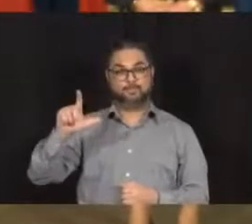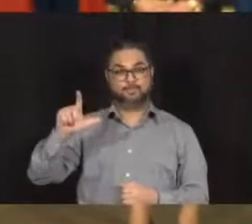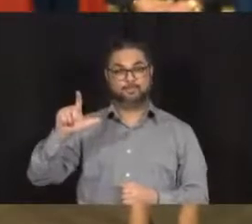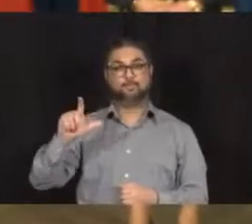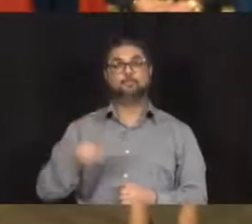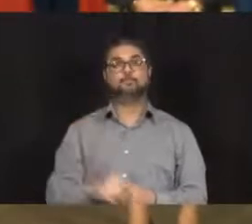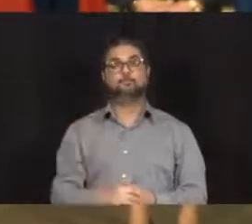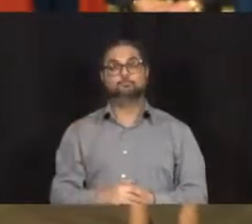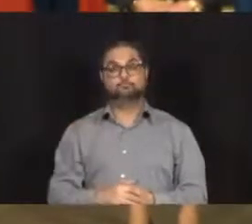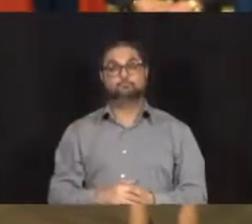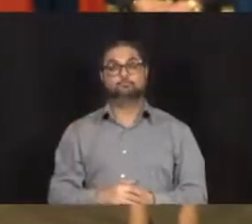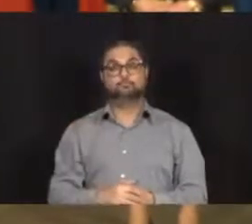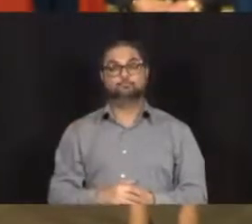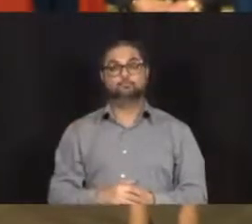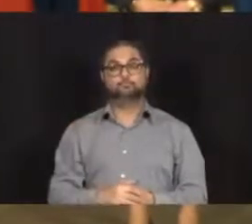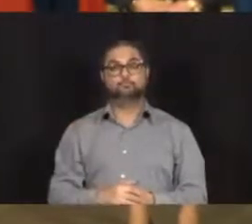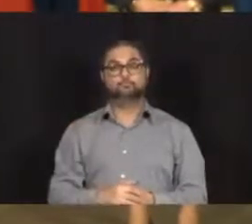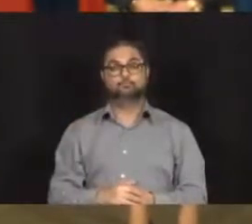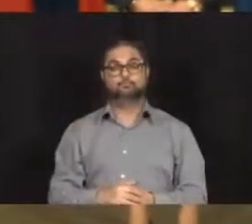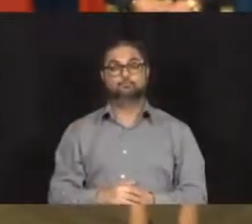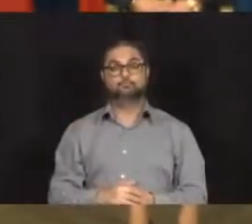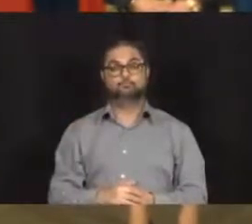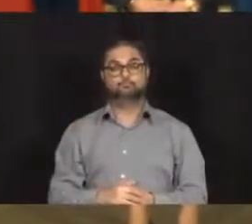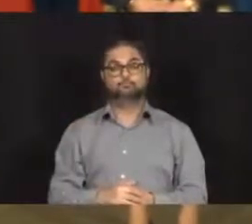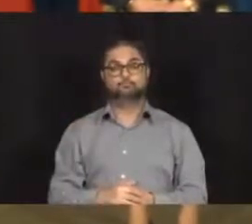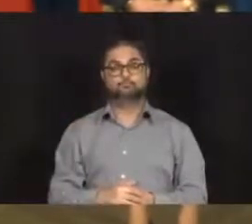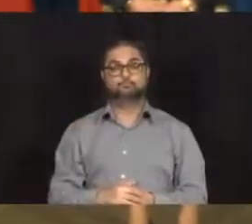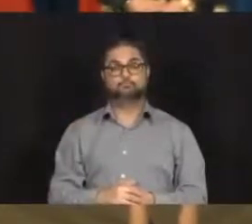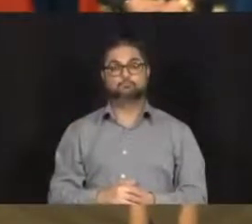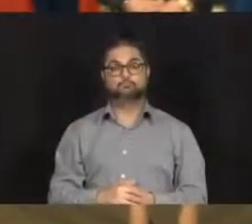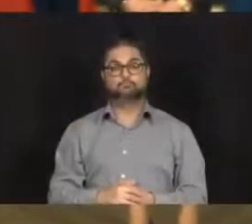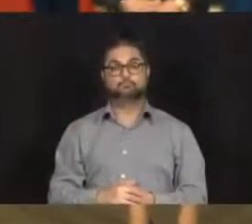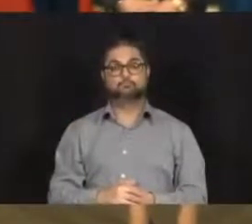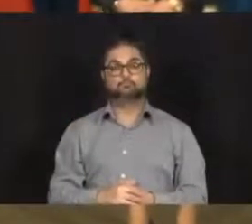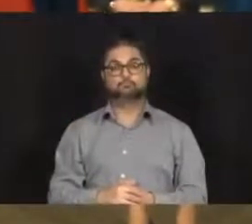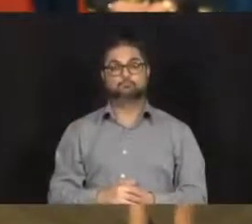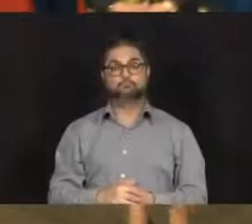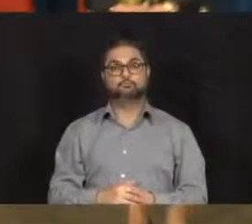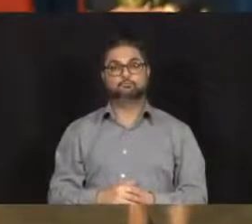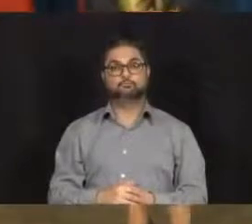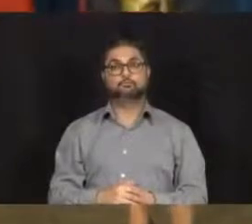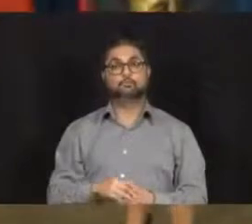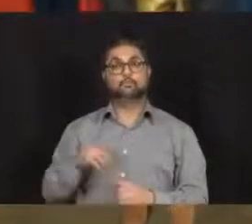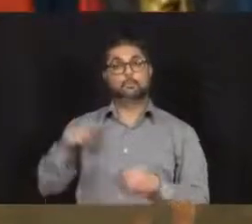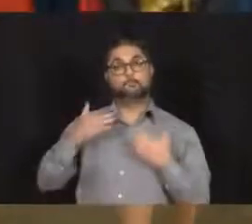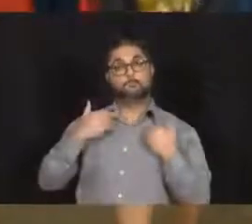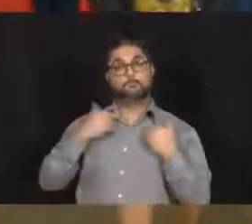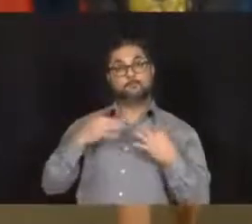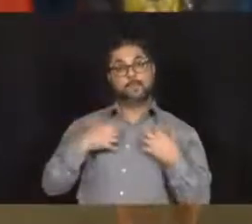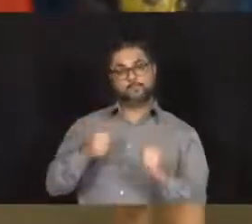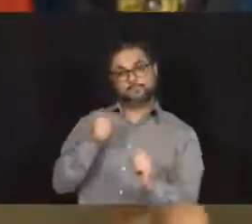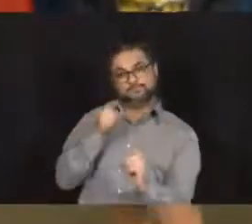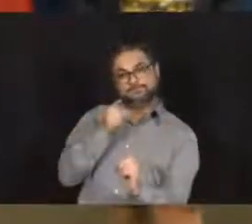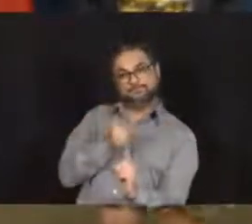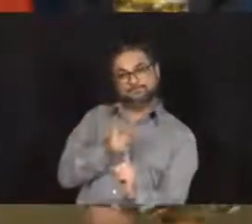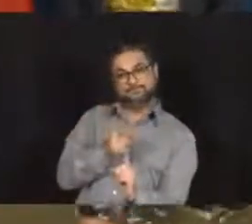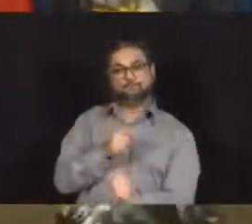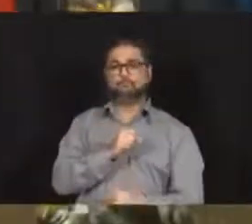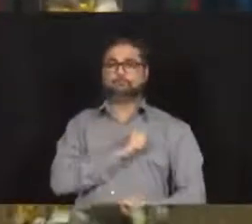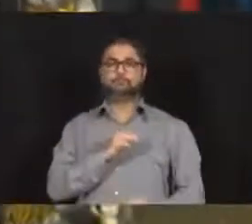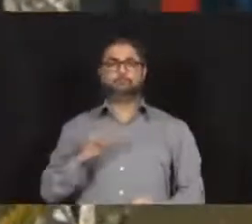Hi there. I was hoping to follow up with Minister Elliott regarding the staffing issues in long-term care and other facilities for the